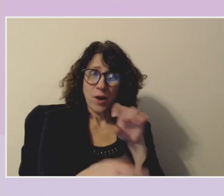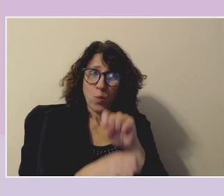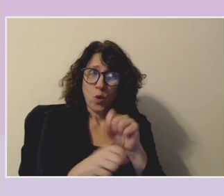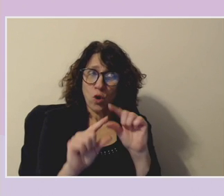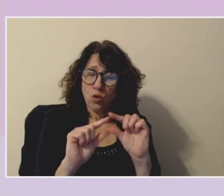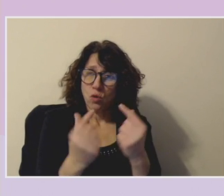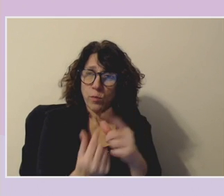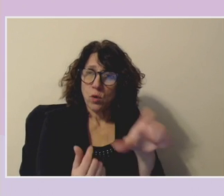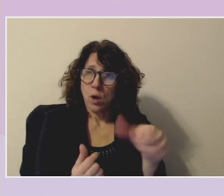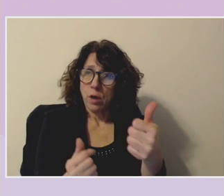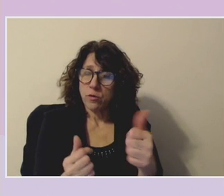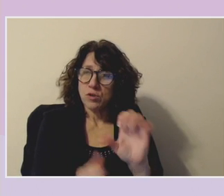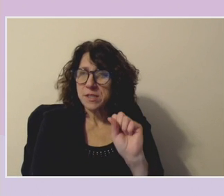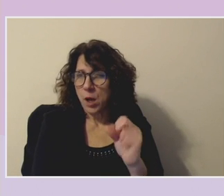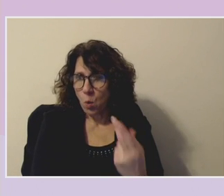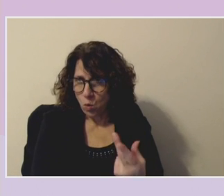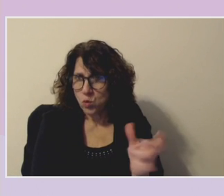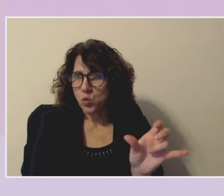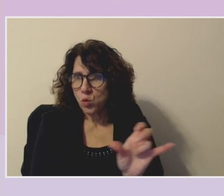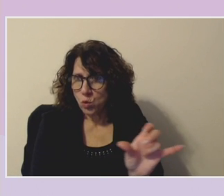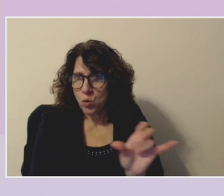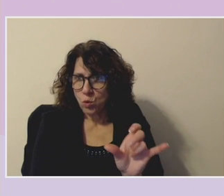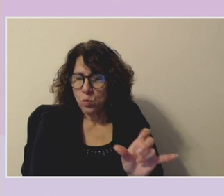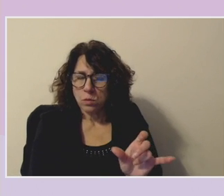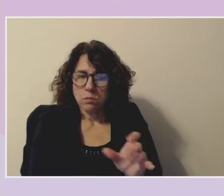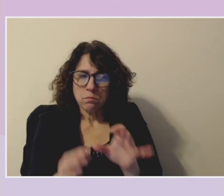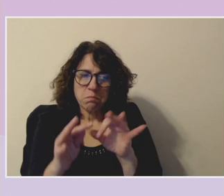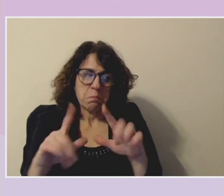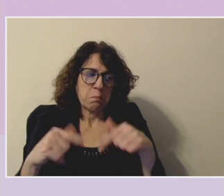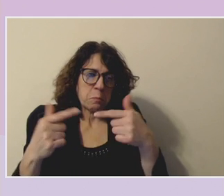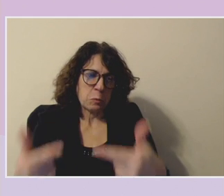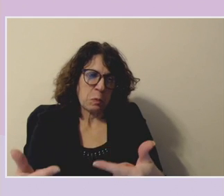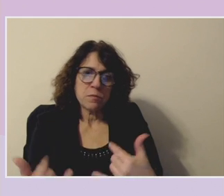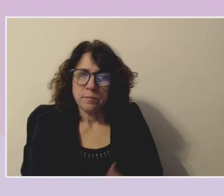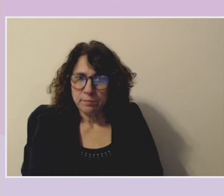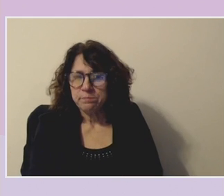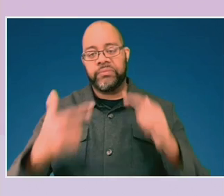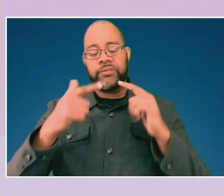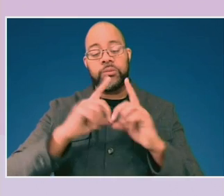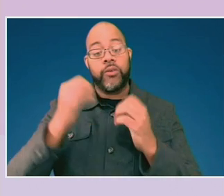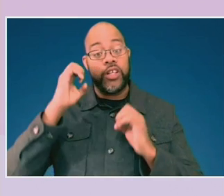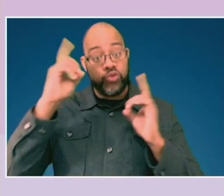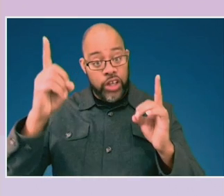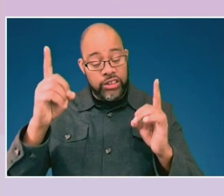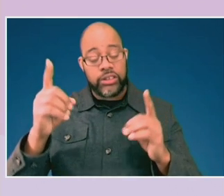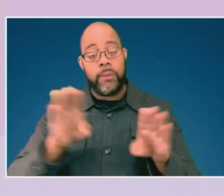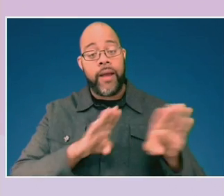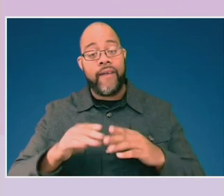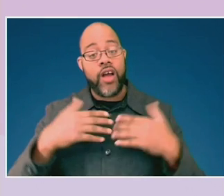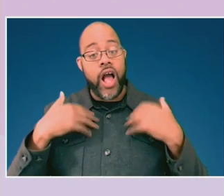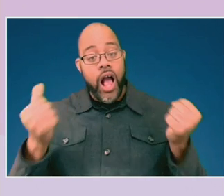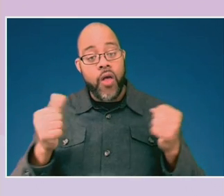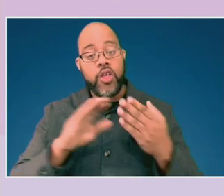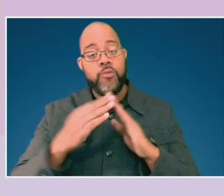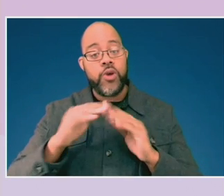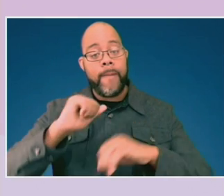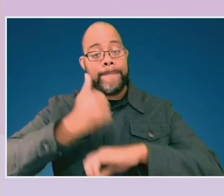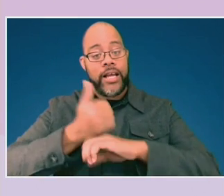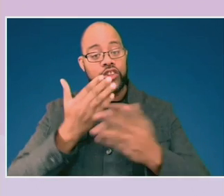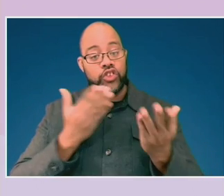other stakeholders. We have folks from our Department of Education, Behavioral Health, Community-Based